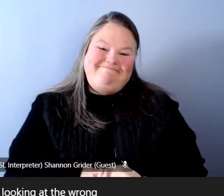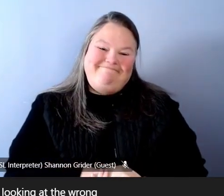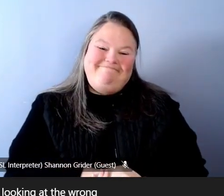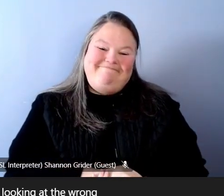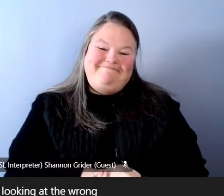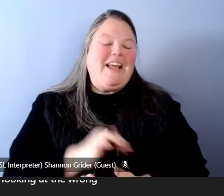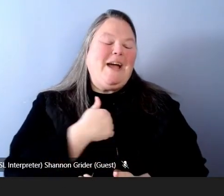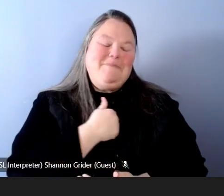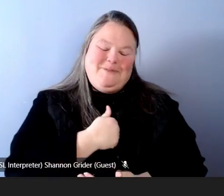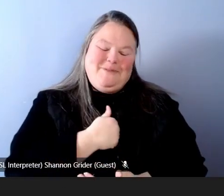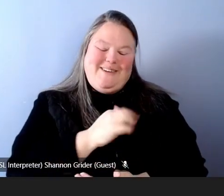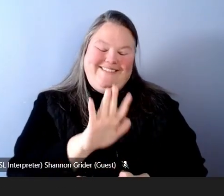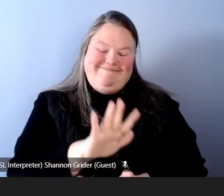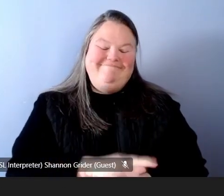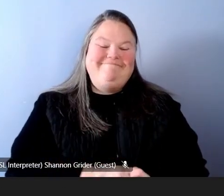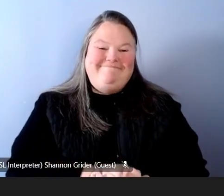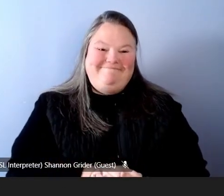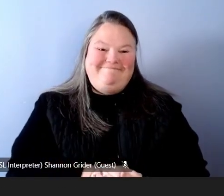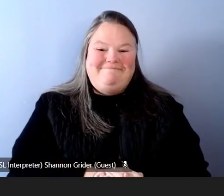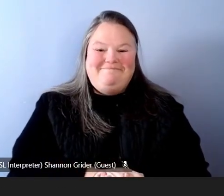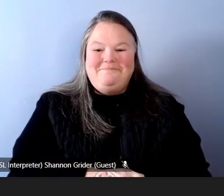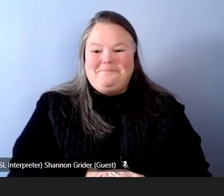I'm so sorry.